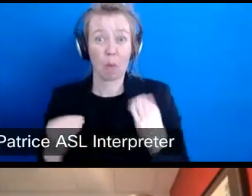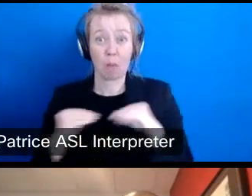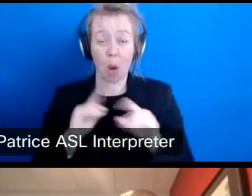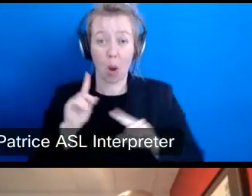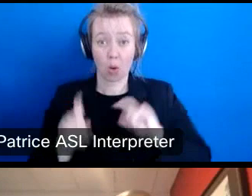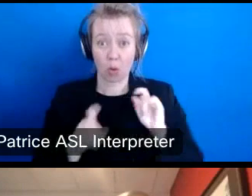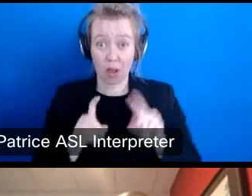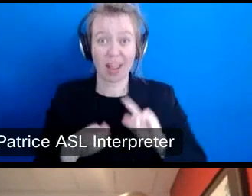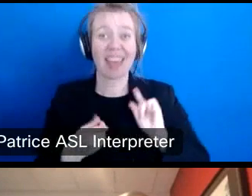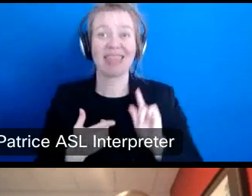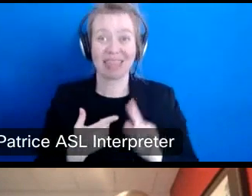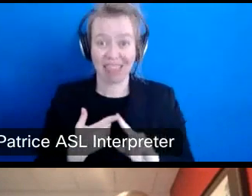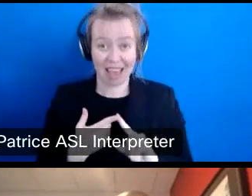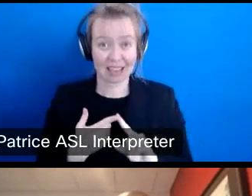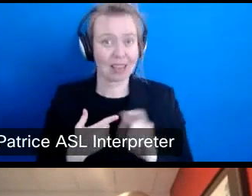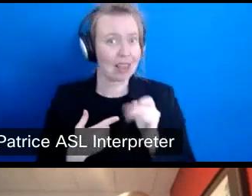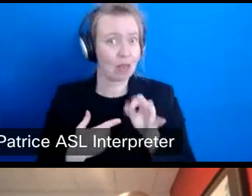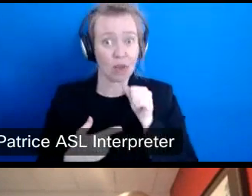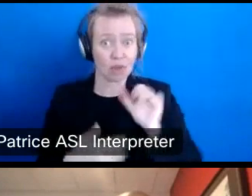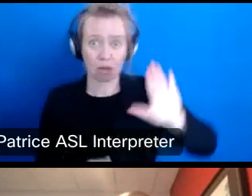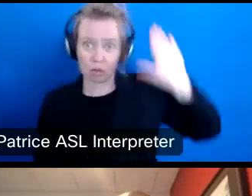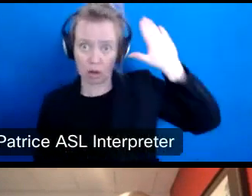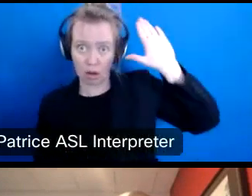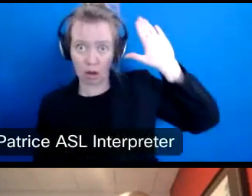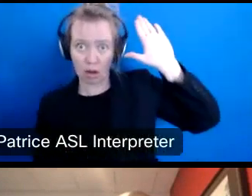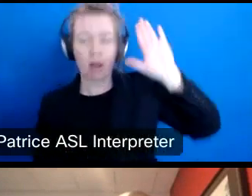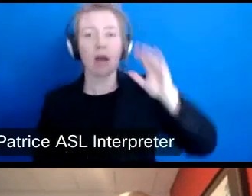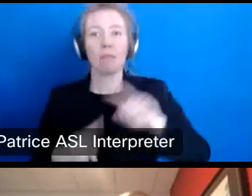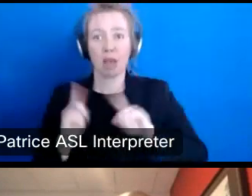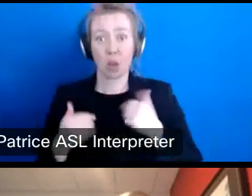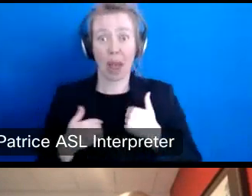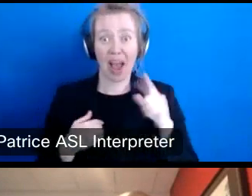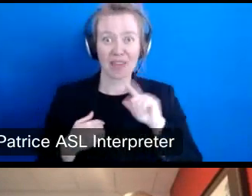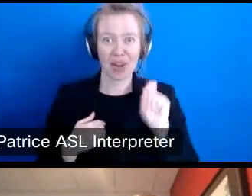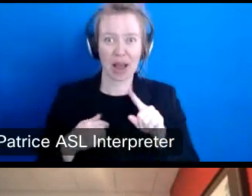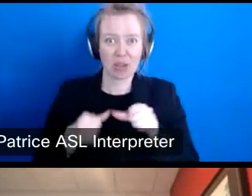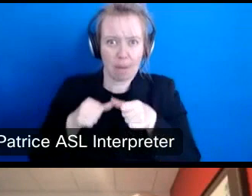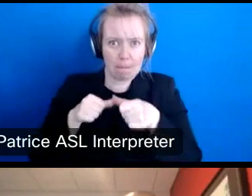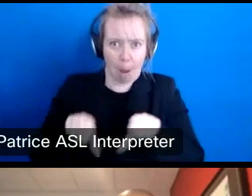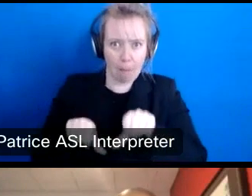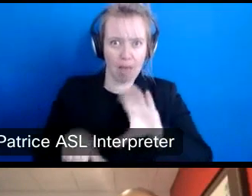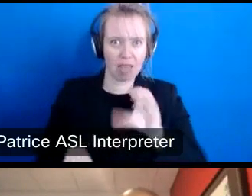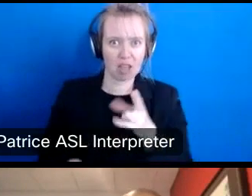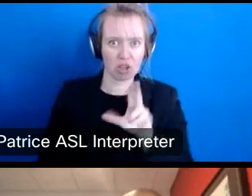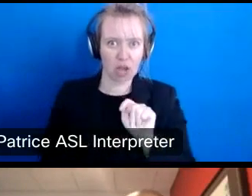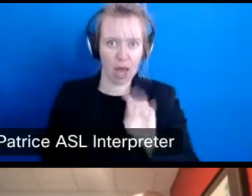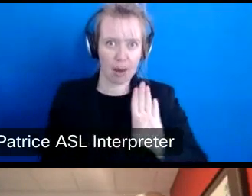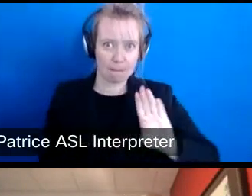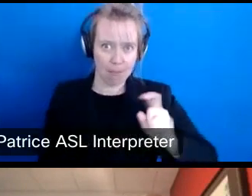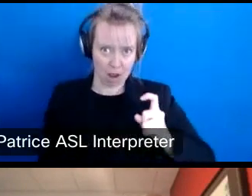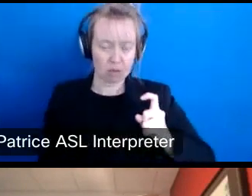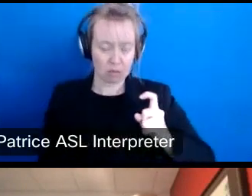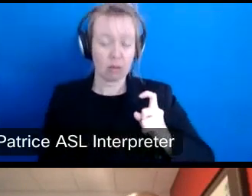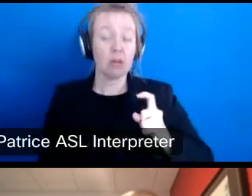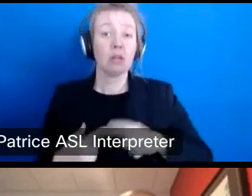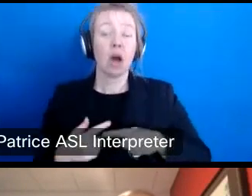then if you have not raised your hand at this point, if you have a question, please put it in the chat. So we're going to move